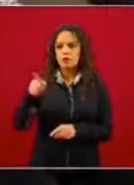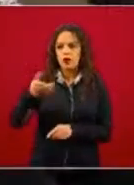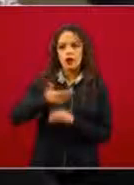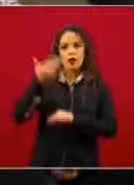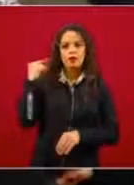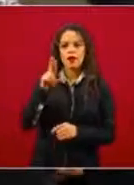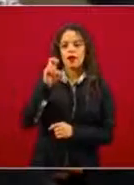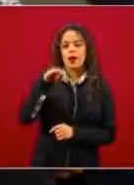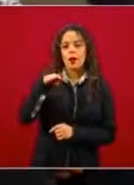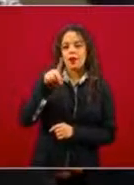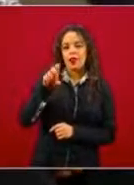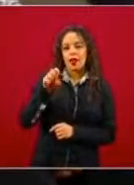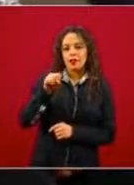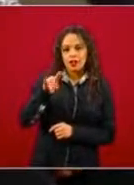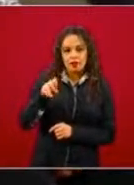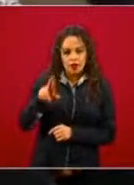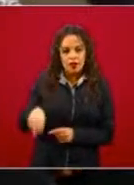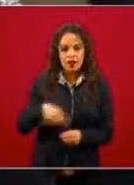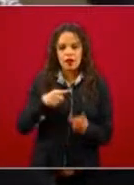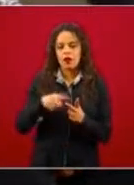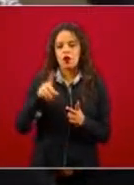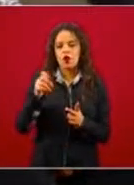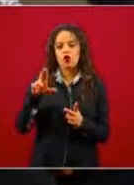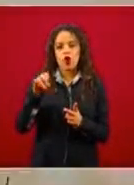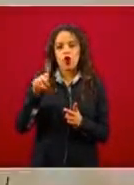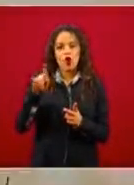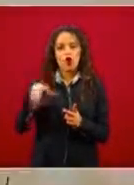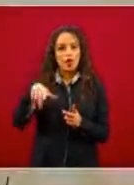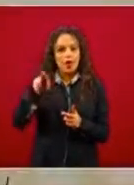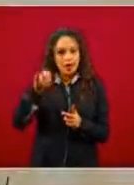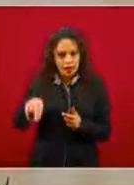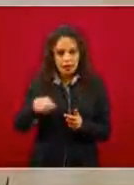as rendesivir and